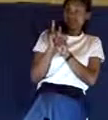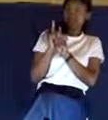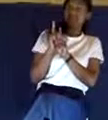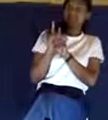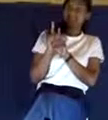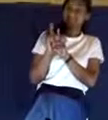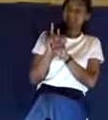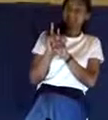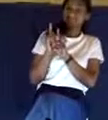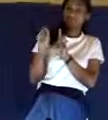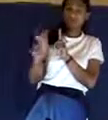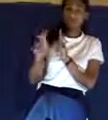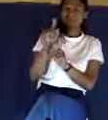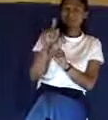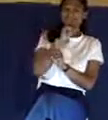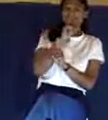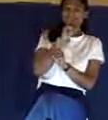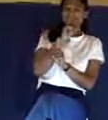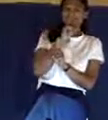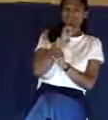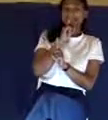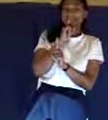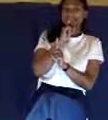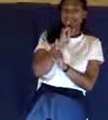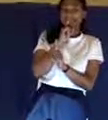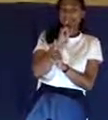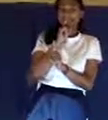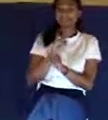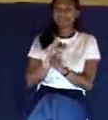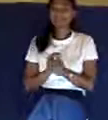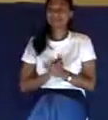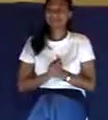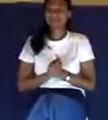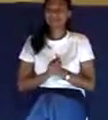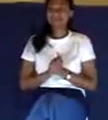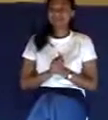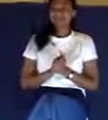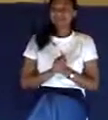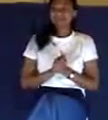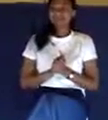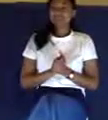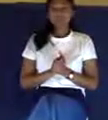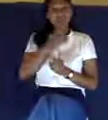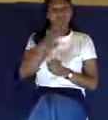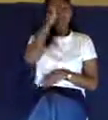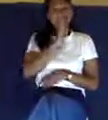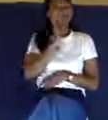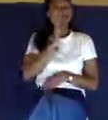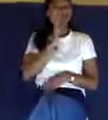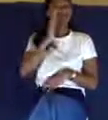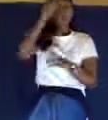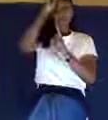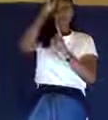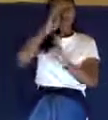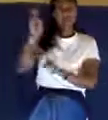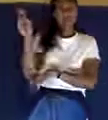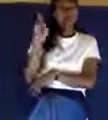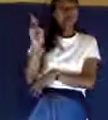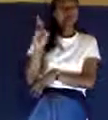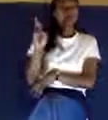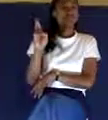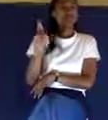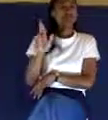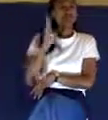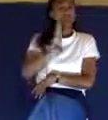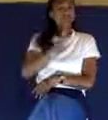with her, then she left speaking unto her." And you know what? God's going to honor Ruth for this. He's going to